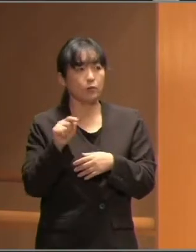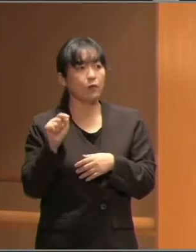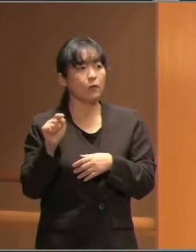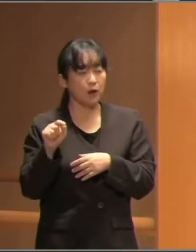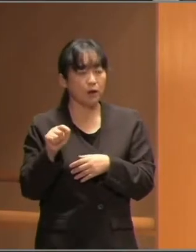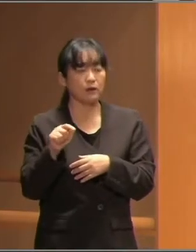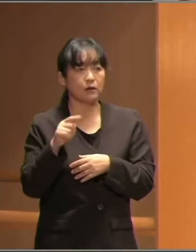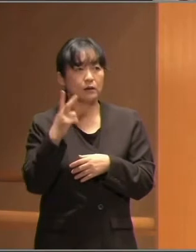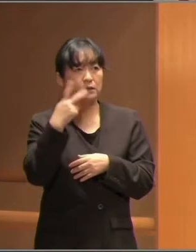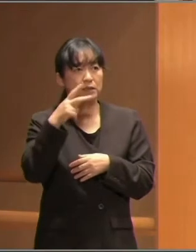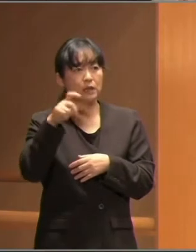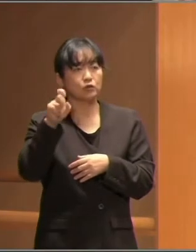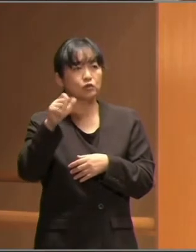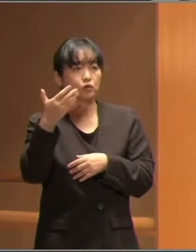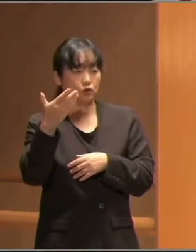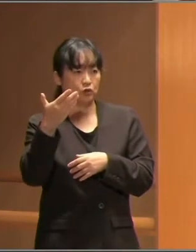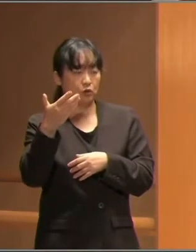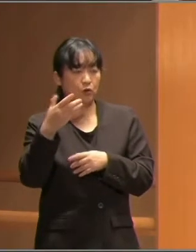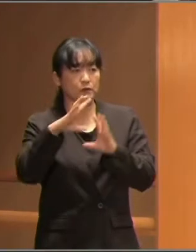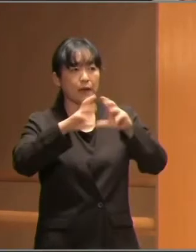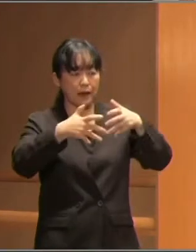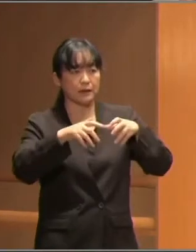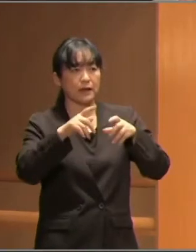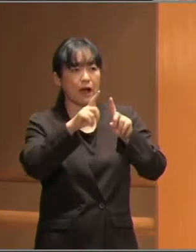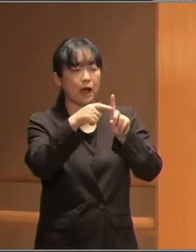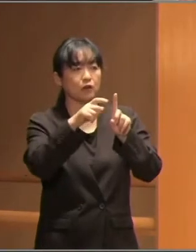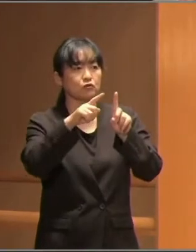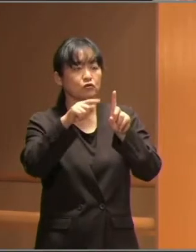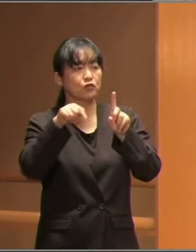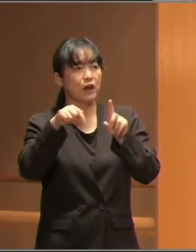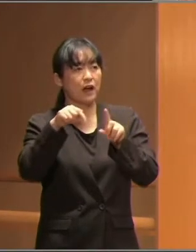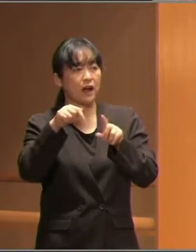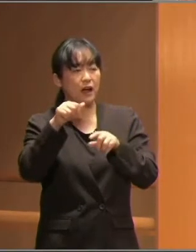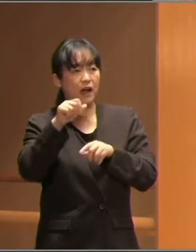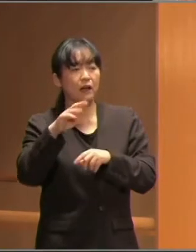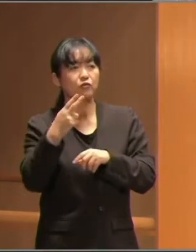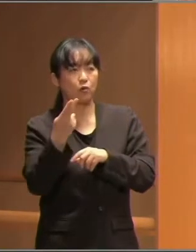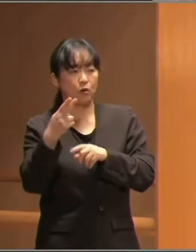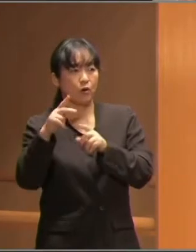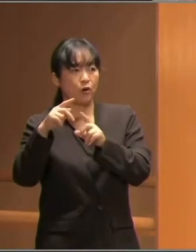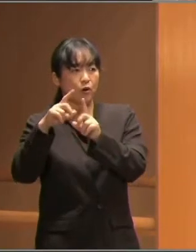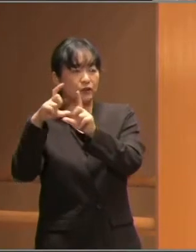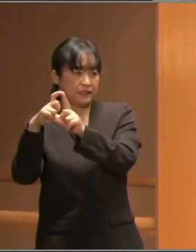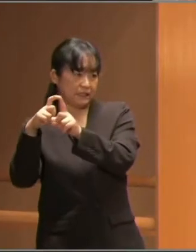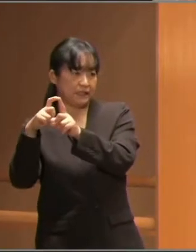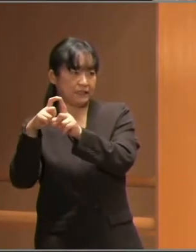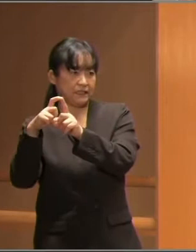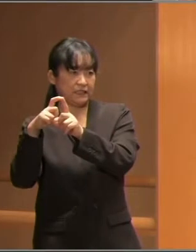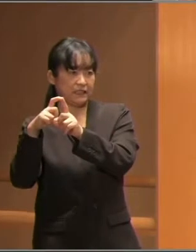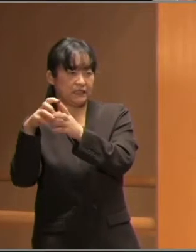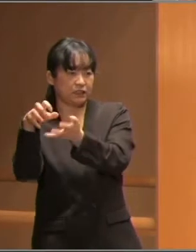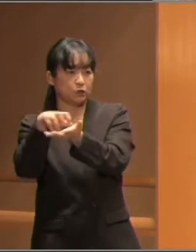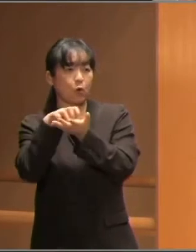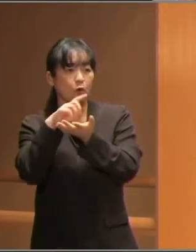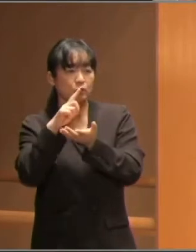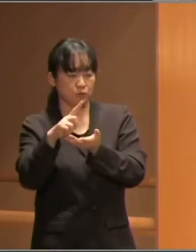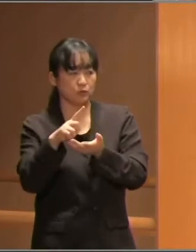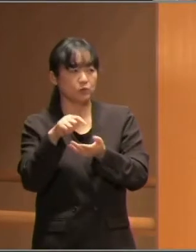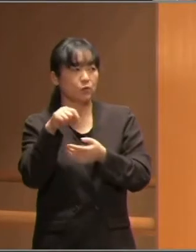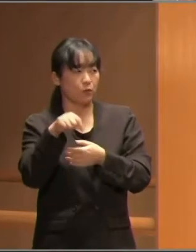In 2019, fiscal 2019, Global R&D